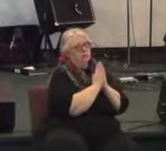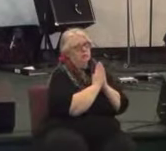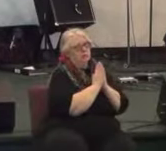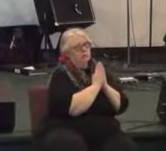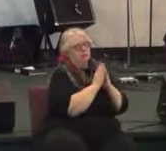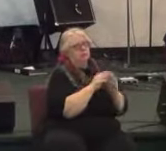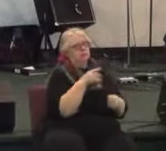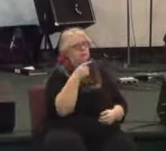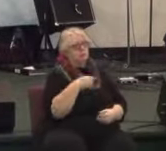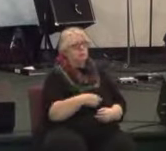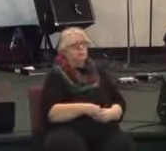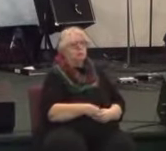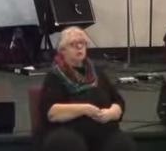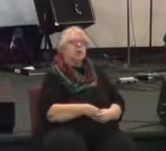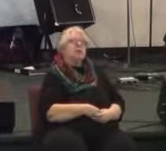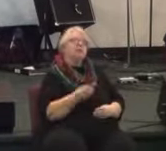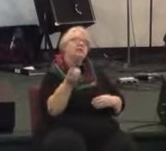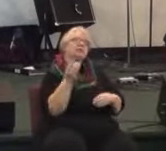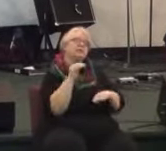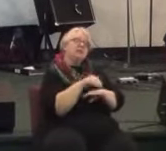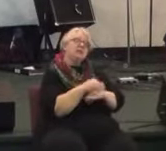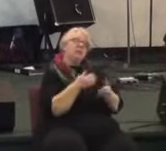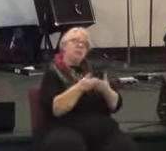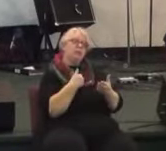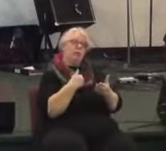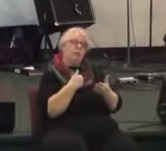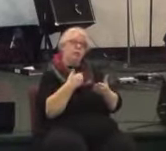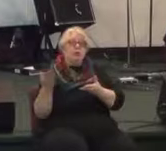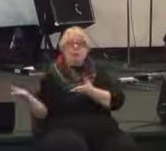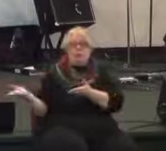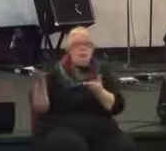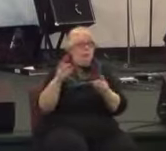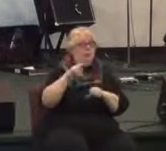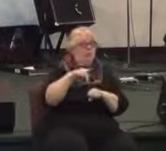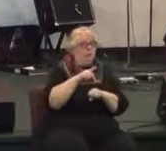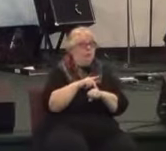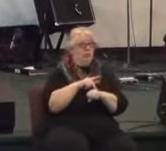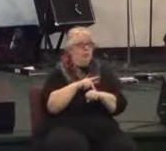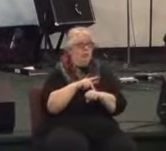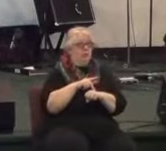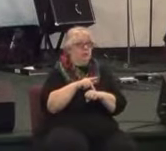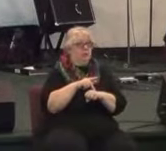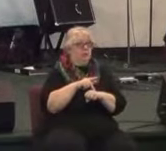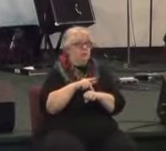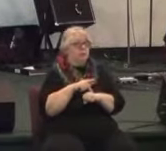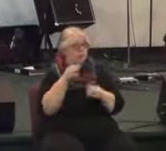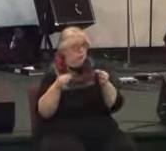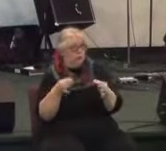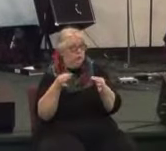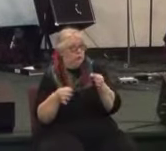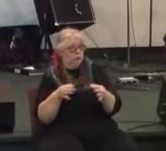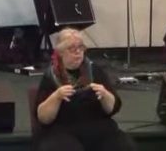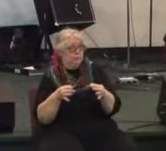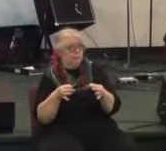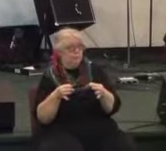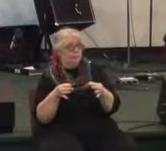The night before Herod was to bring him to trial, Peter was sleeping between 2 soldiers, bound with